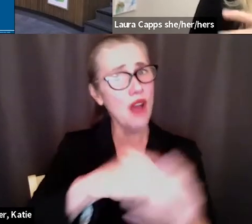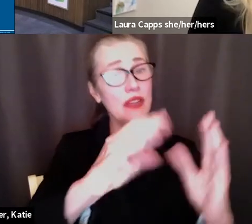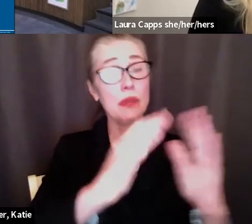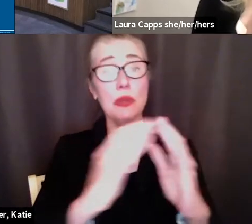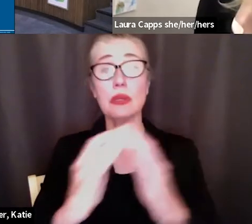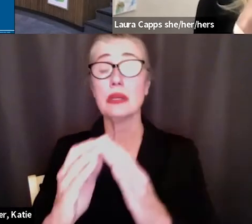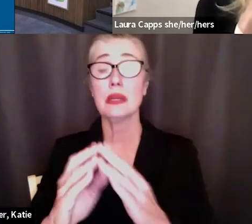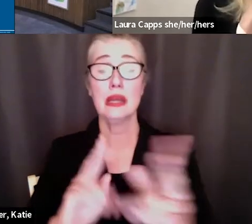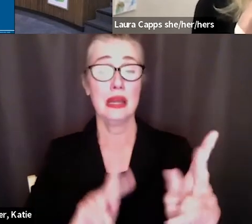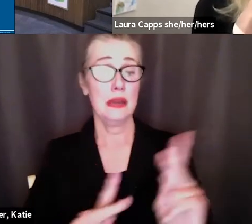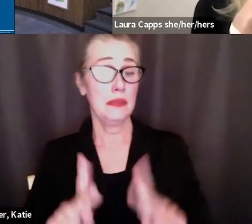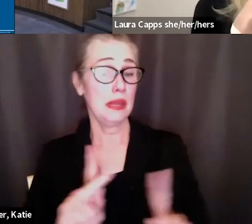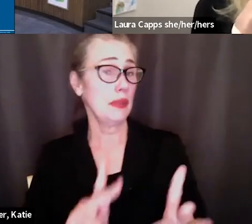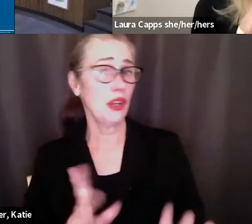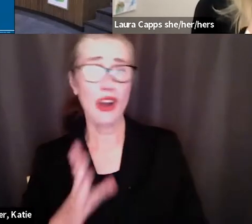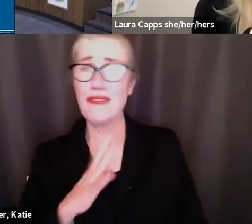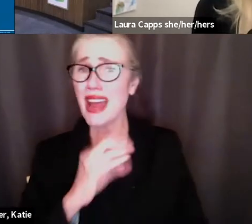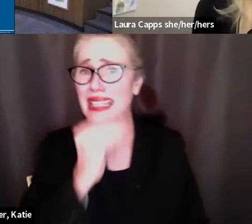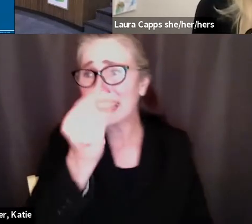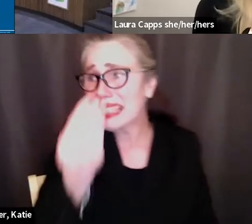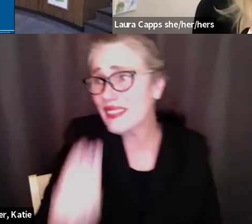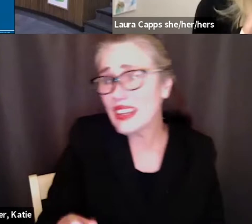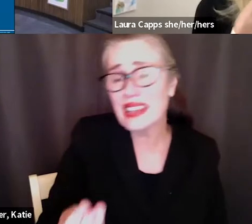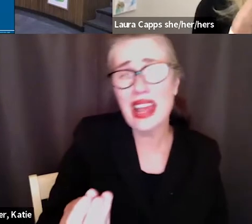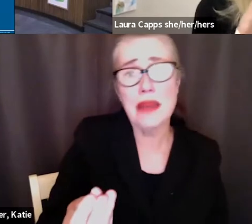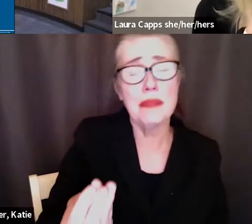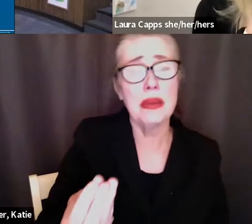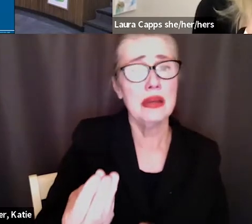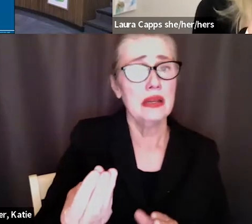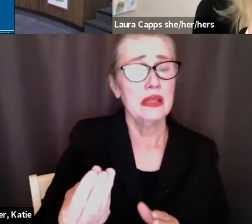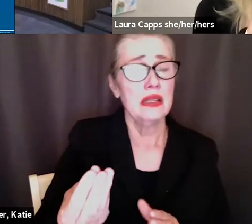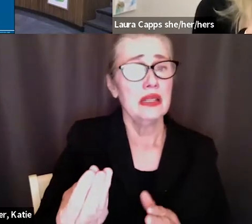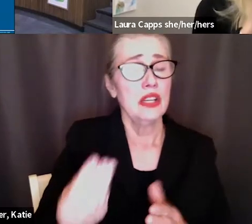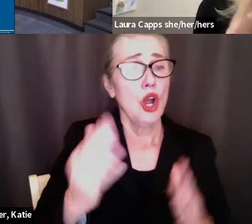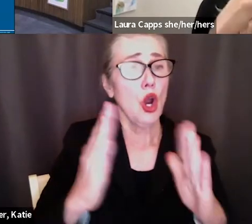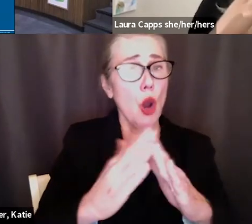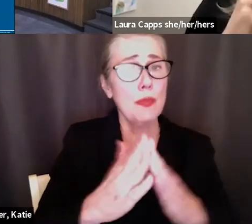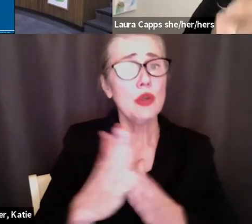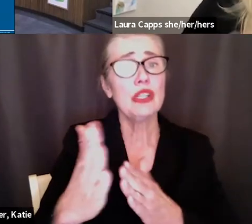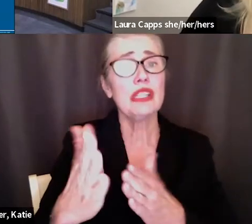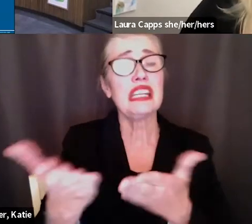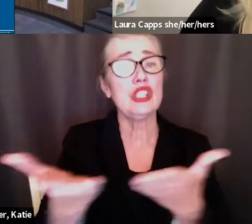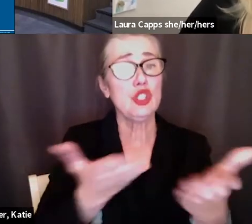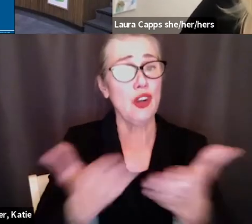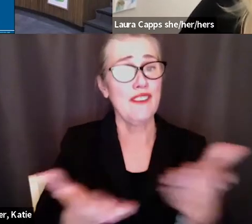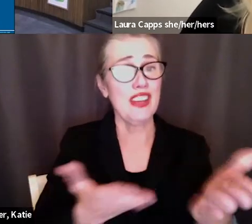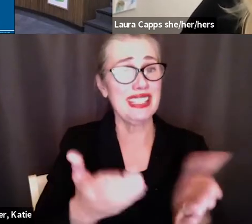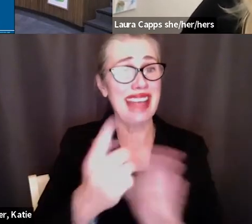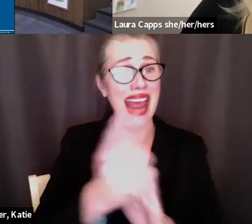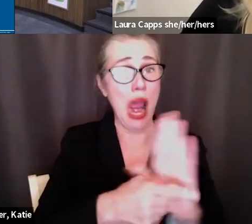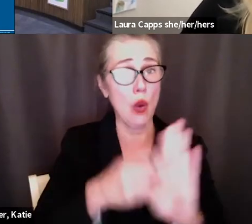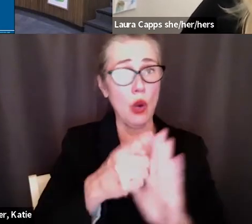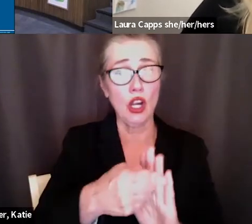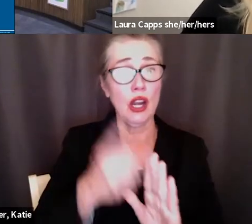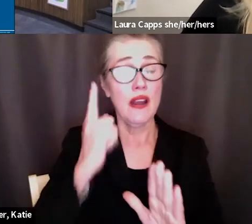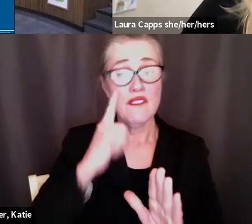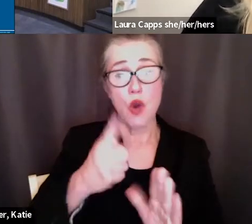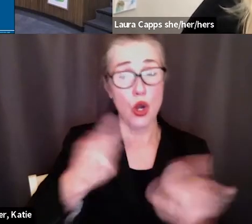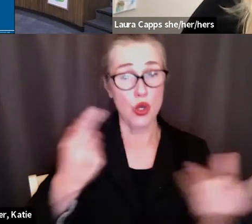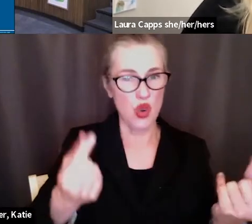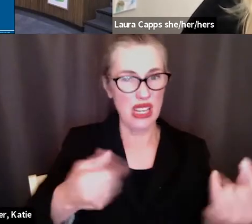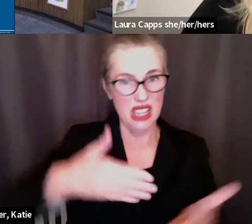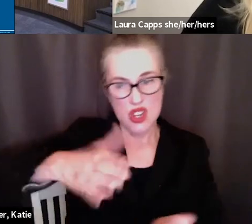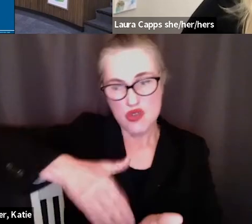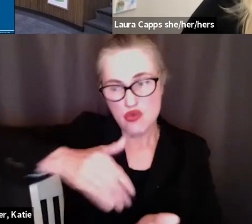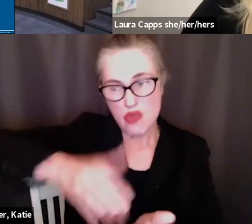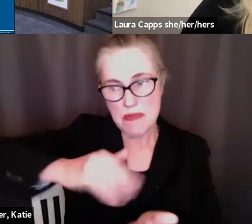fine giving them community service hours to sweep their floors but they are not okay if they come and show and be a